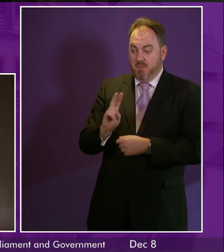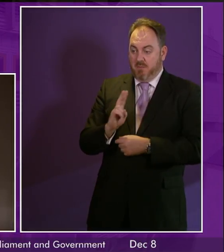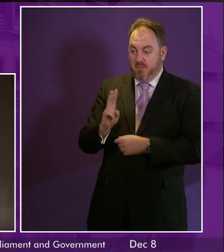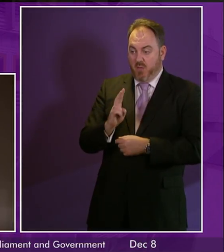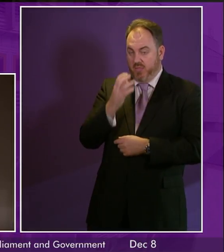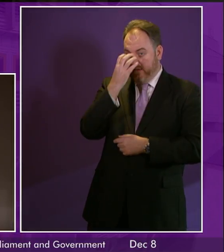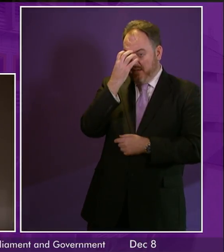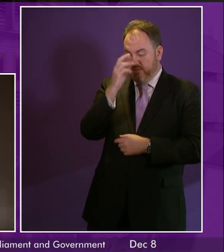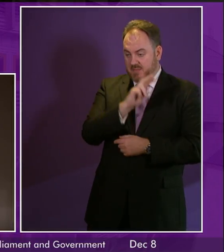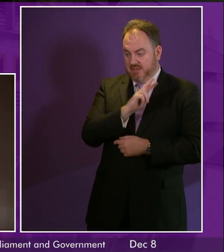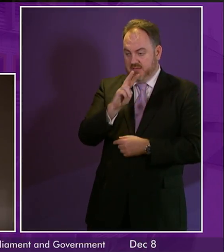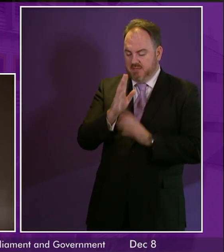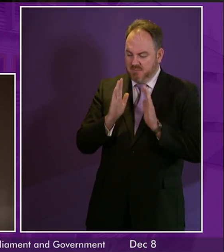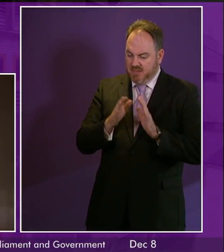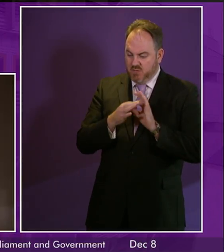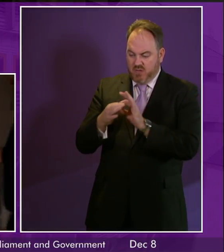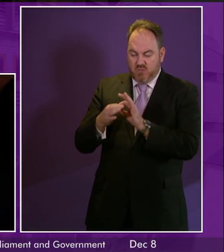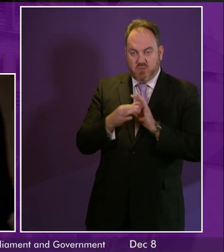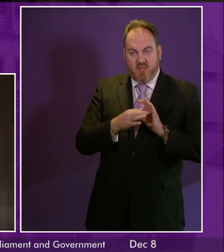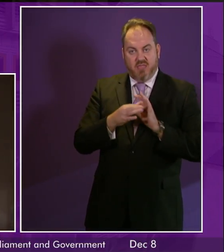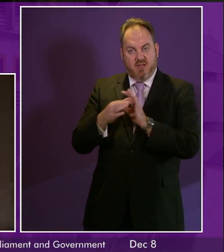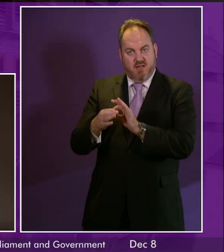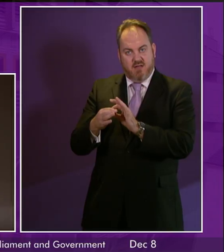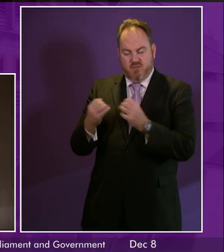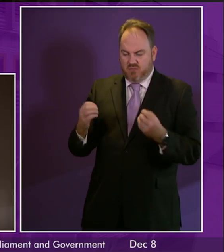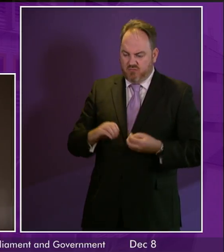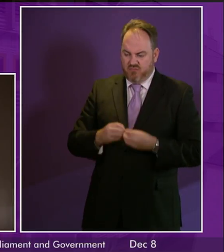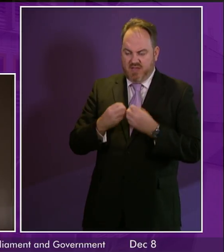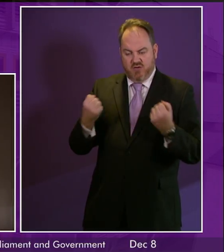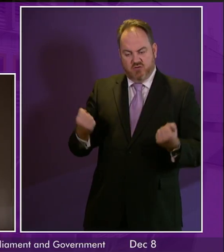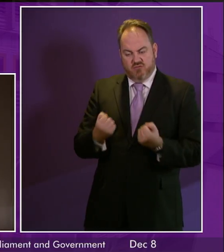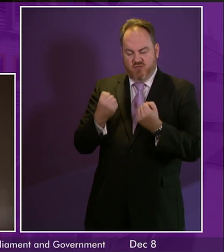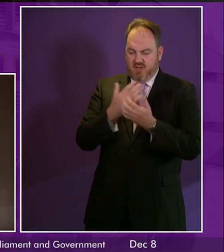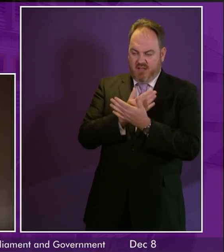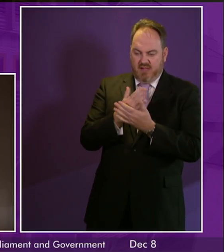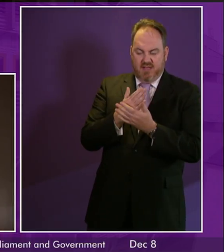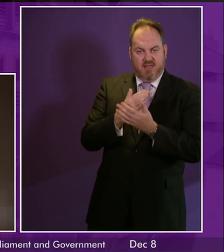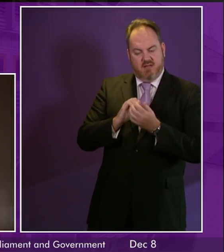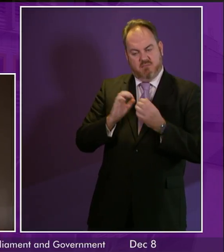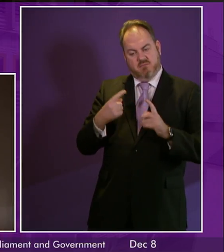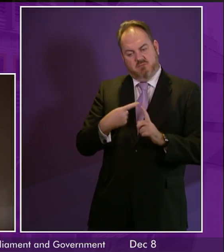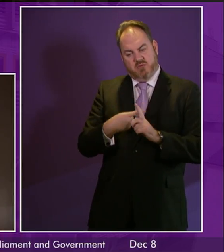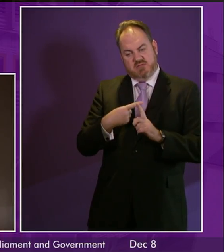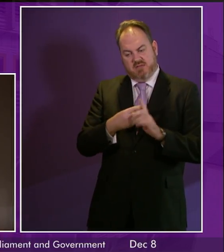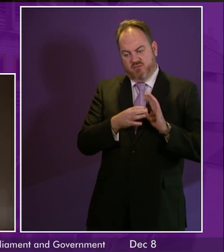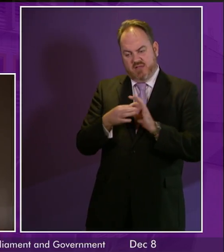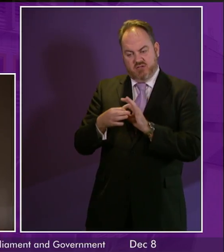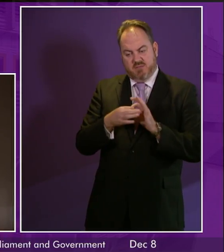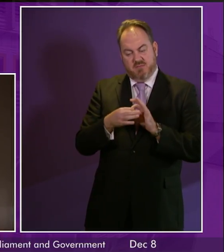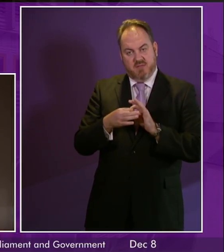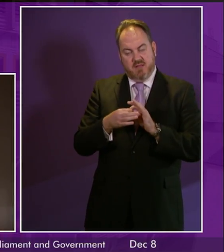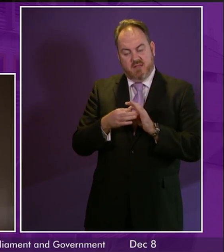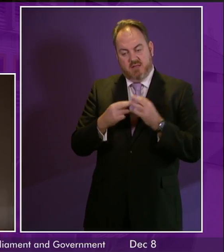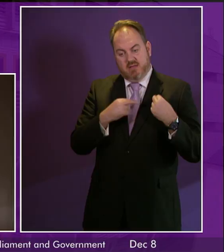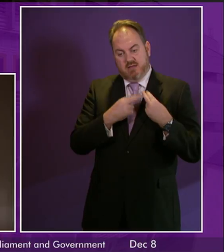together to create a more productive, robust, visible and transparent relationship." The Devolution Committee